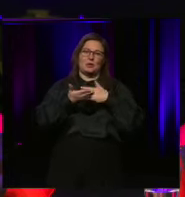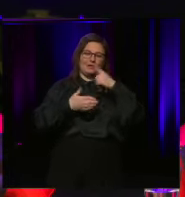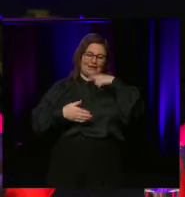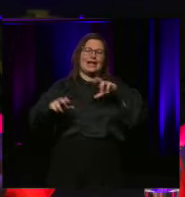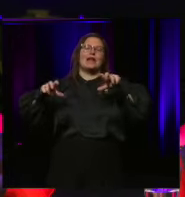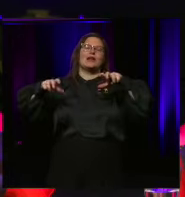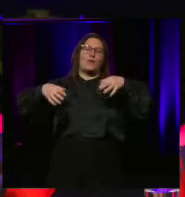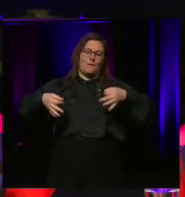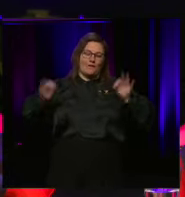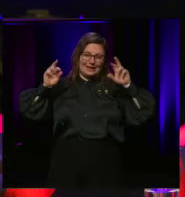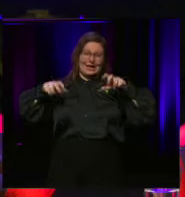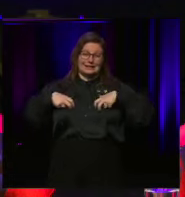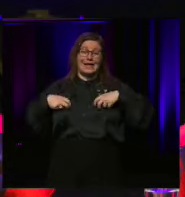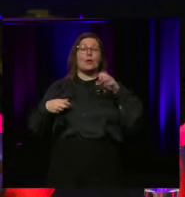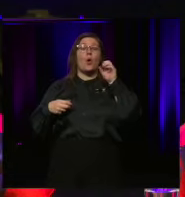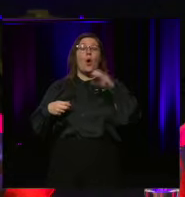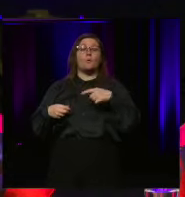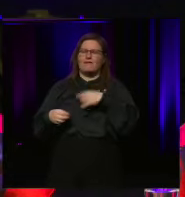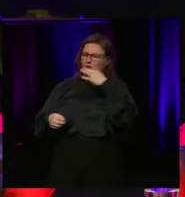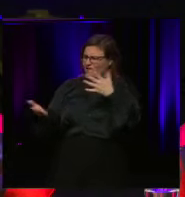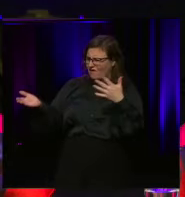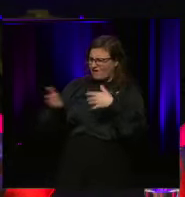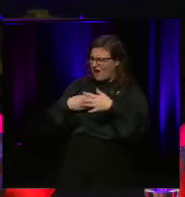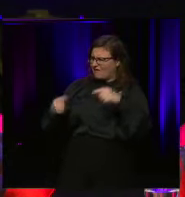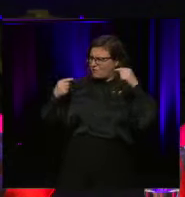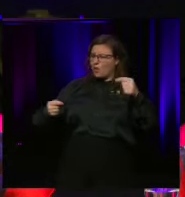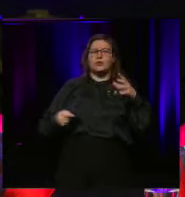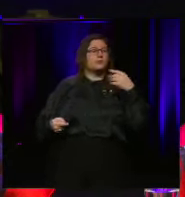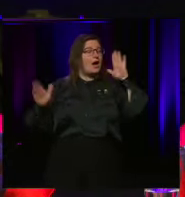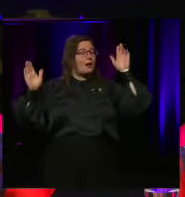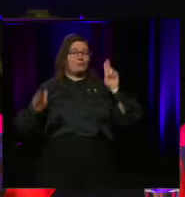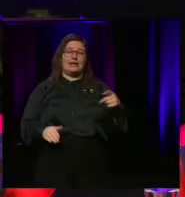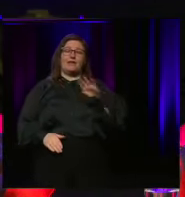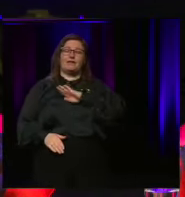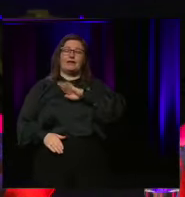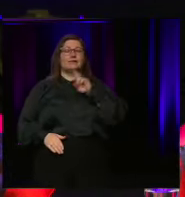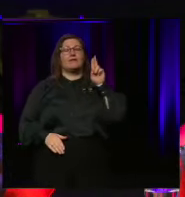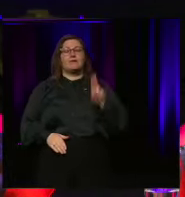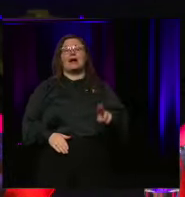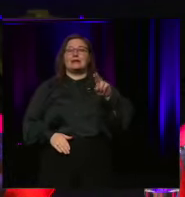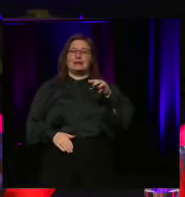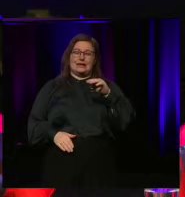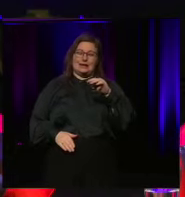public ethos and human rights, rather than fleeting or the temporary